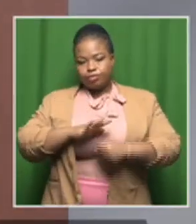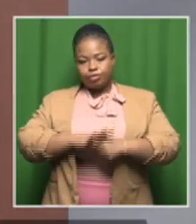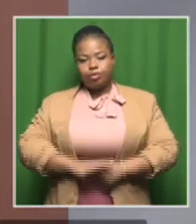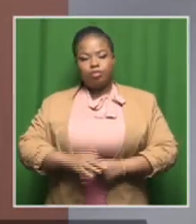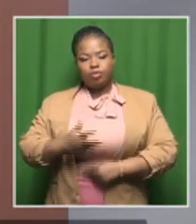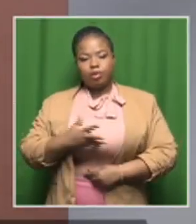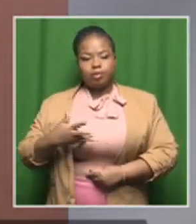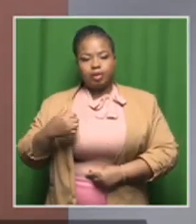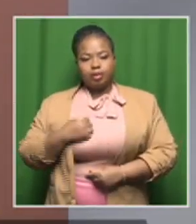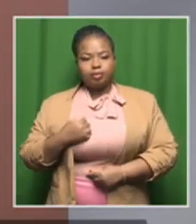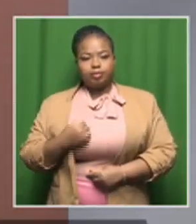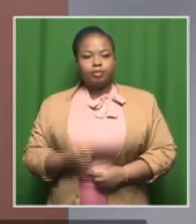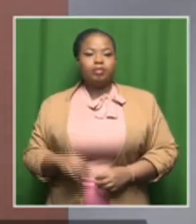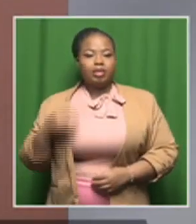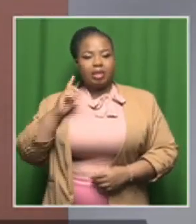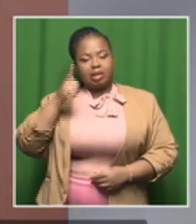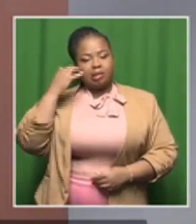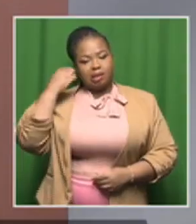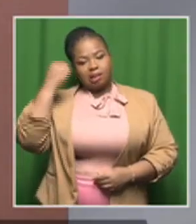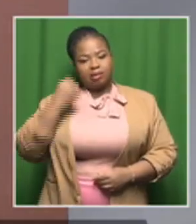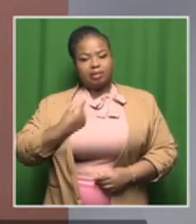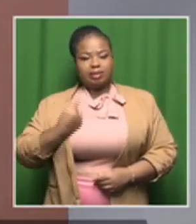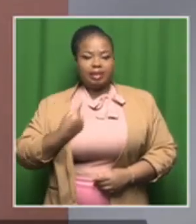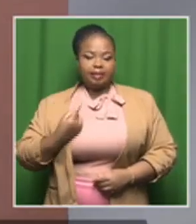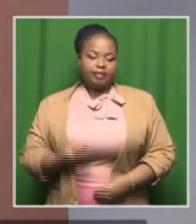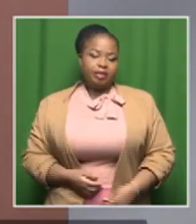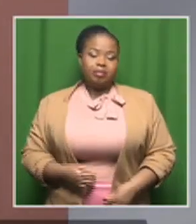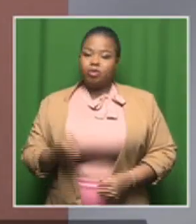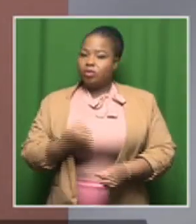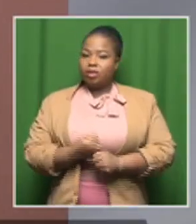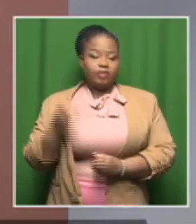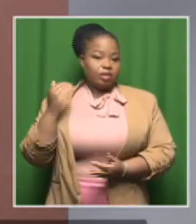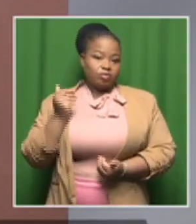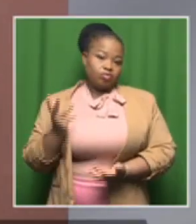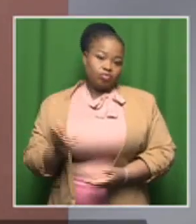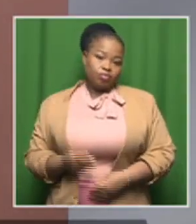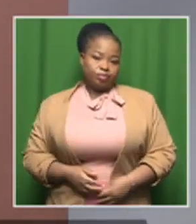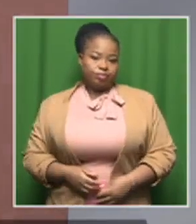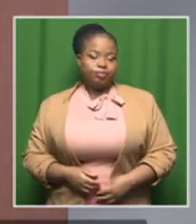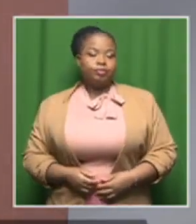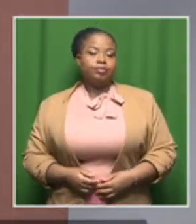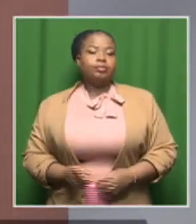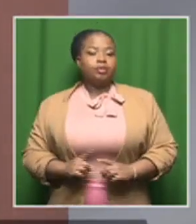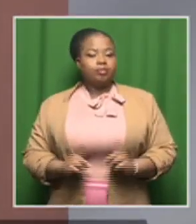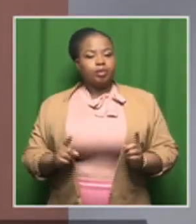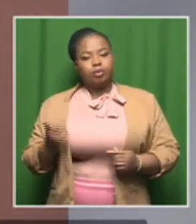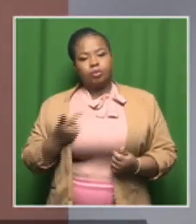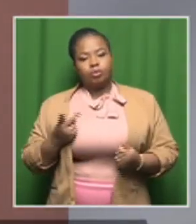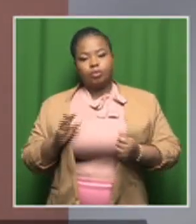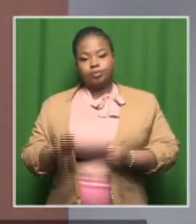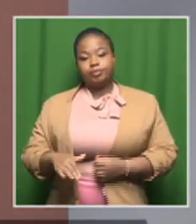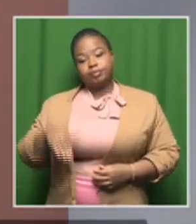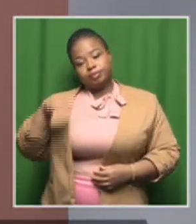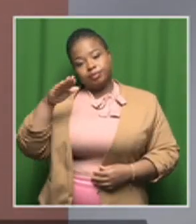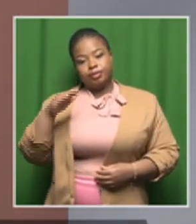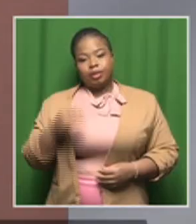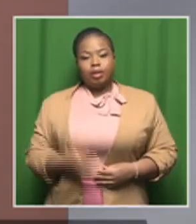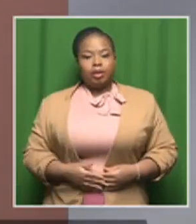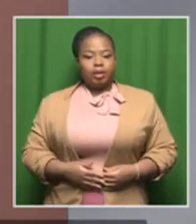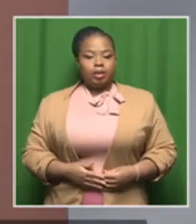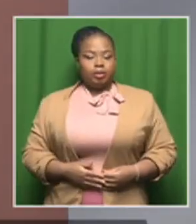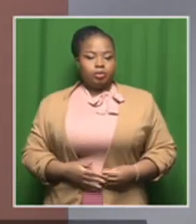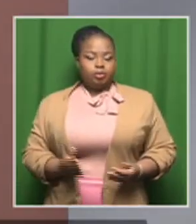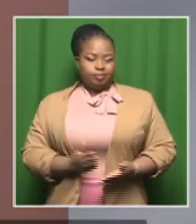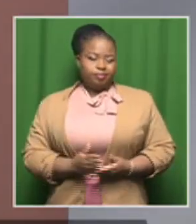and eventually she committed suicide, which was something that no one expected. So one also grew up quite quickly in